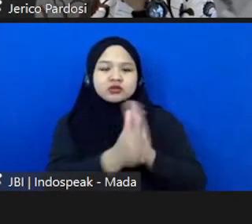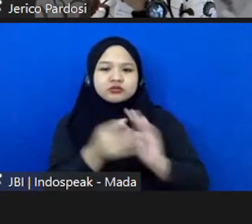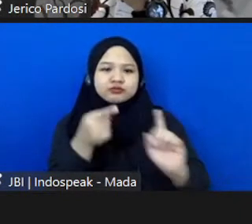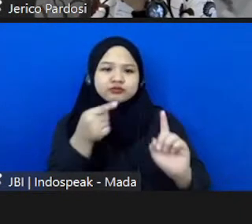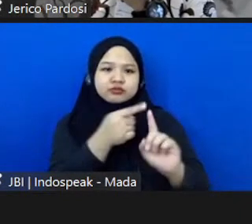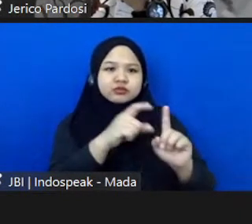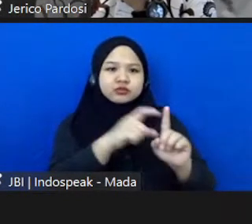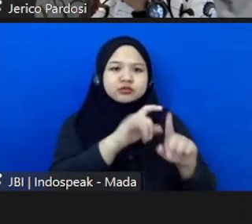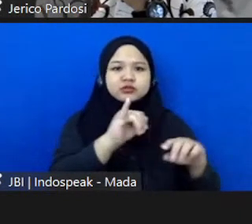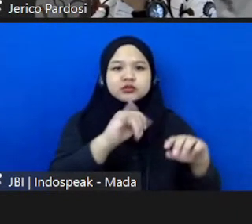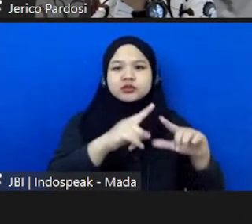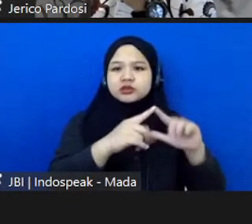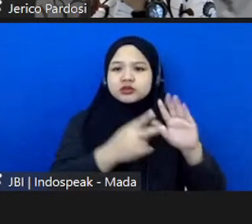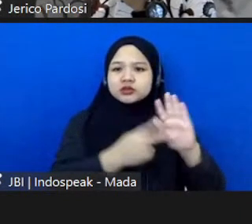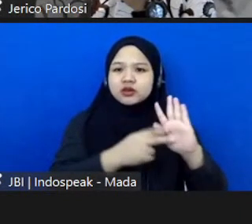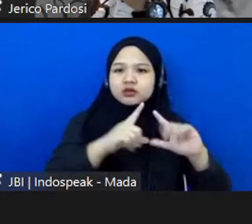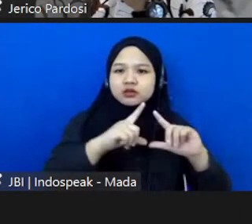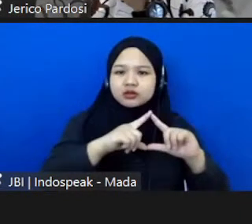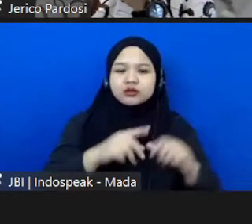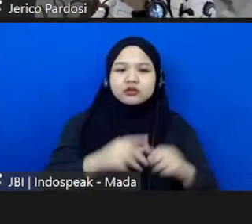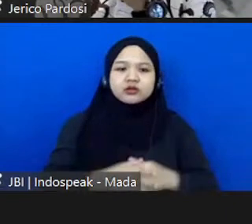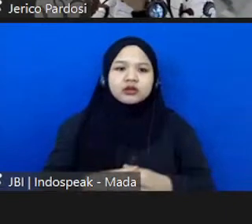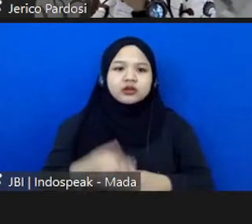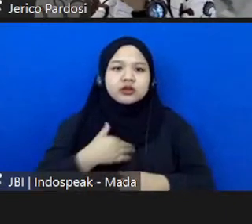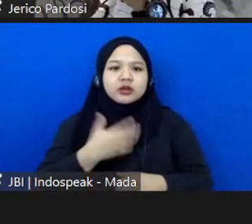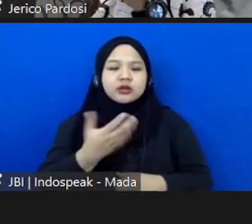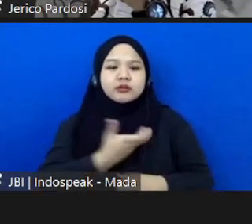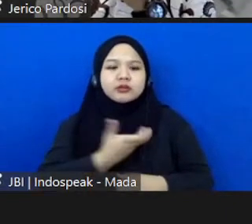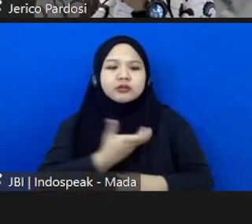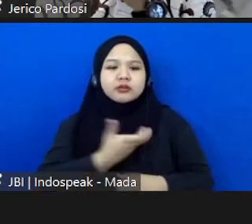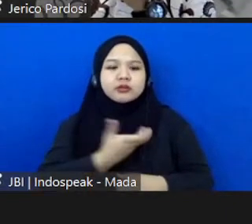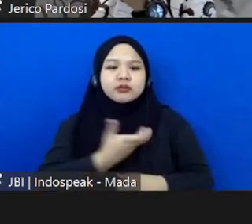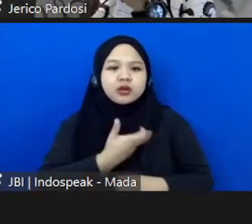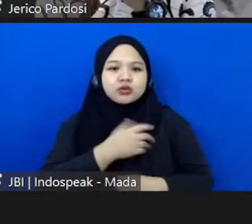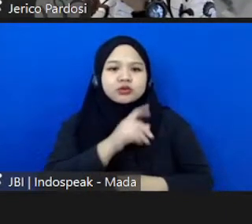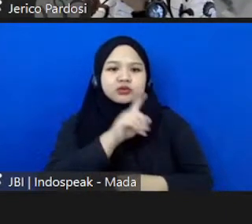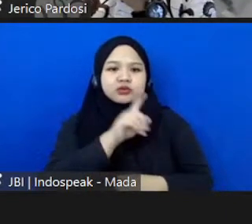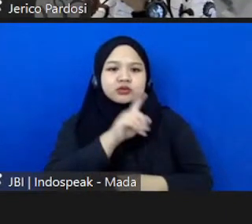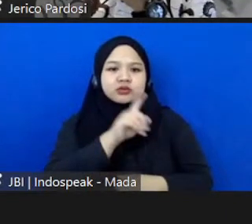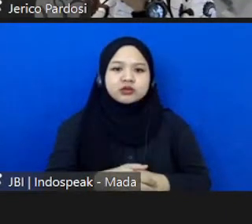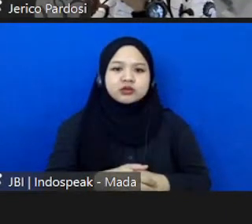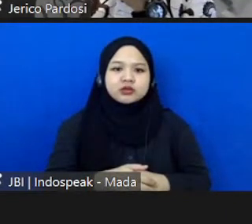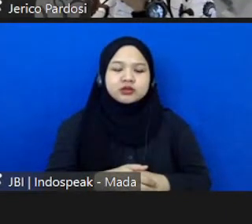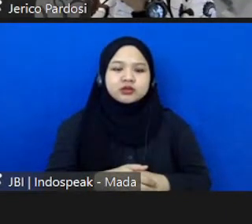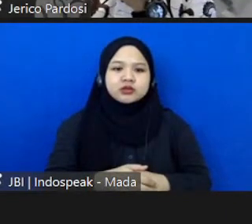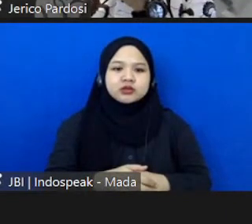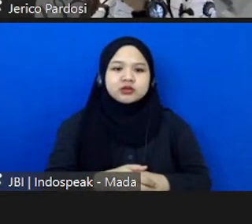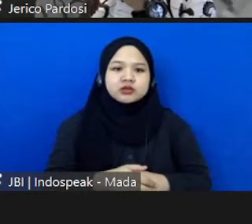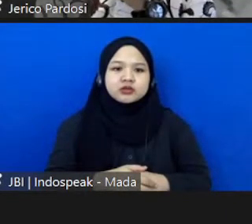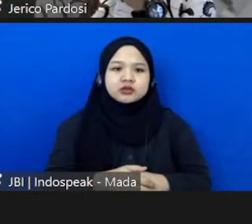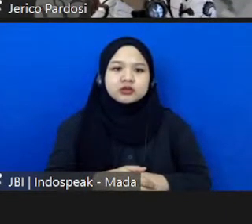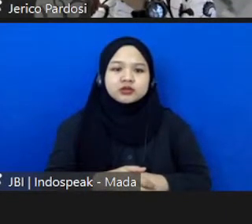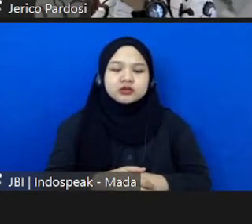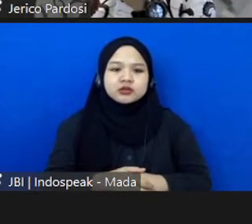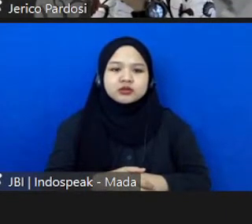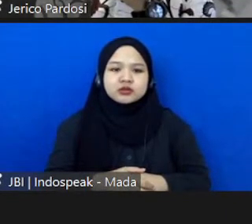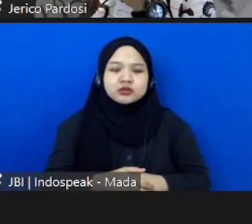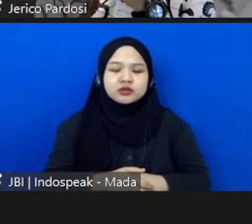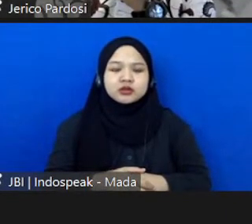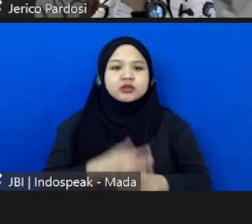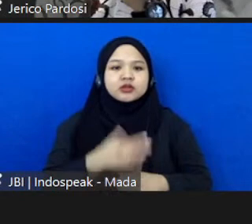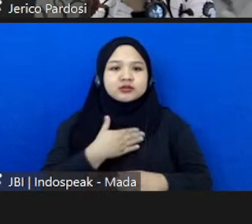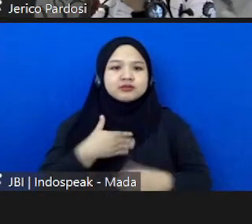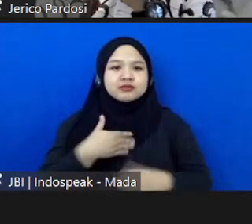Diana. I will read question from Bu Tuning, bear with along. I enjoy